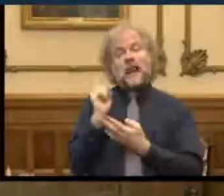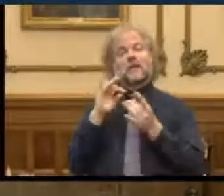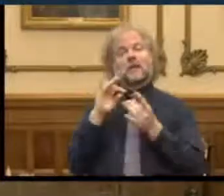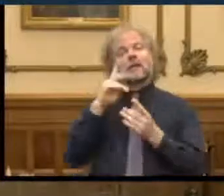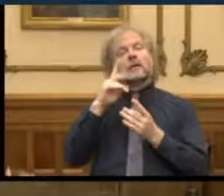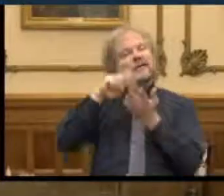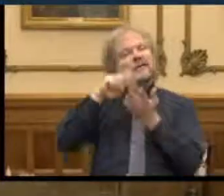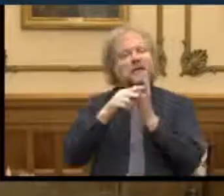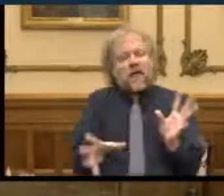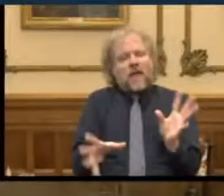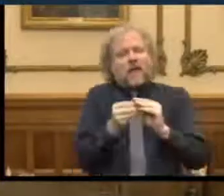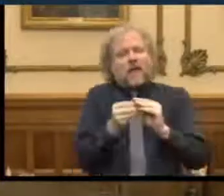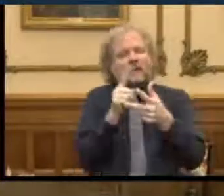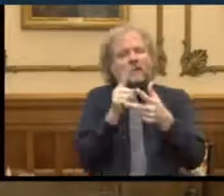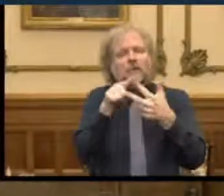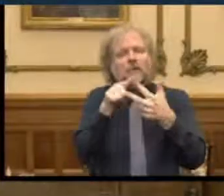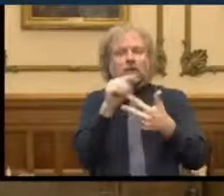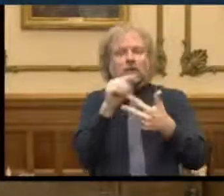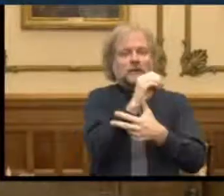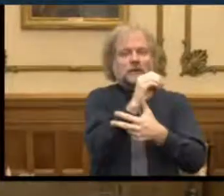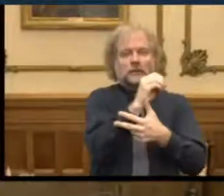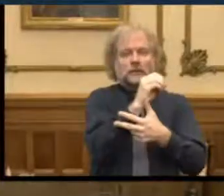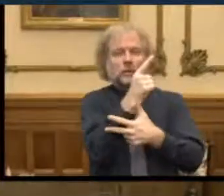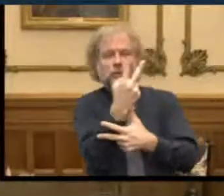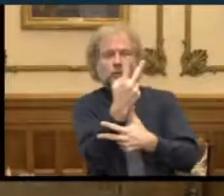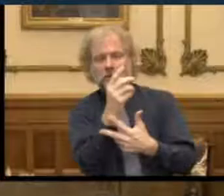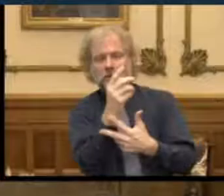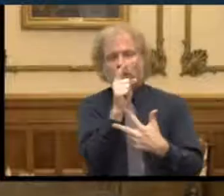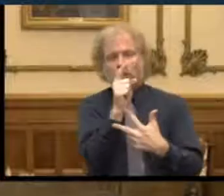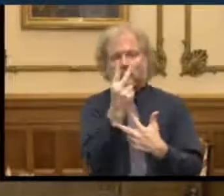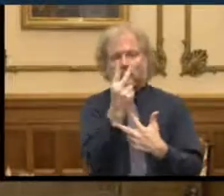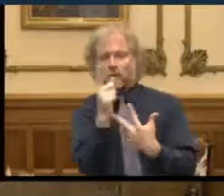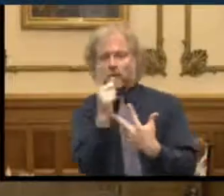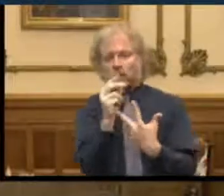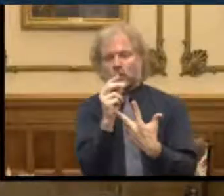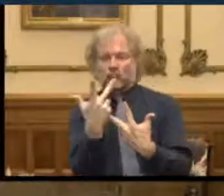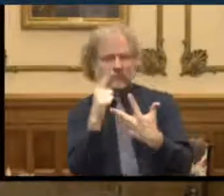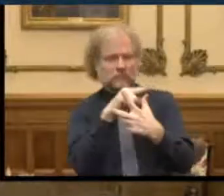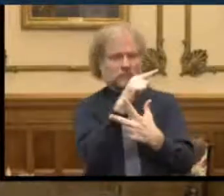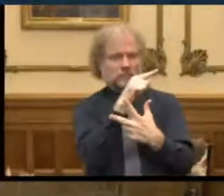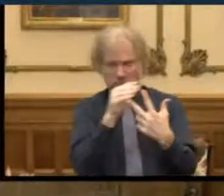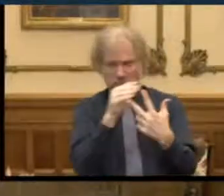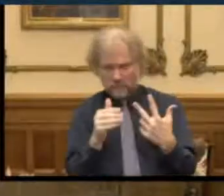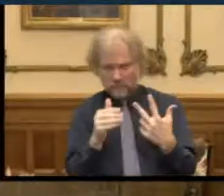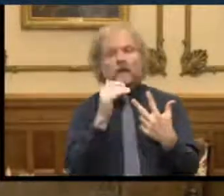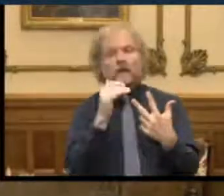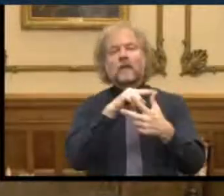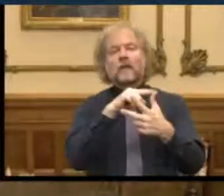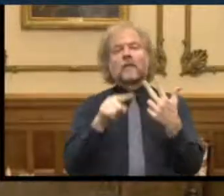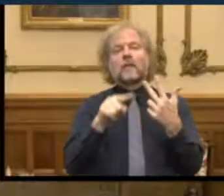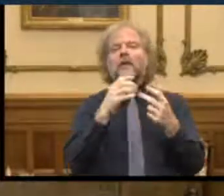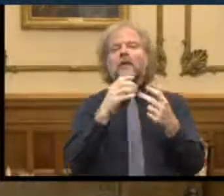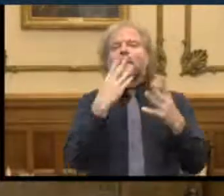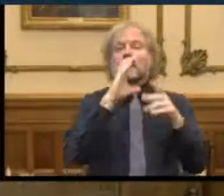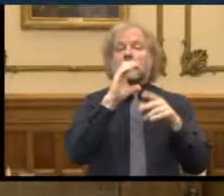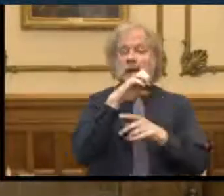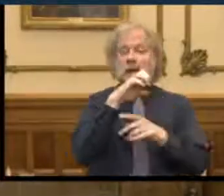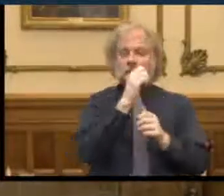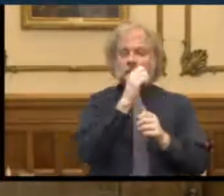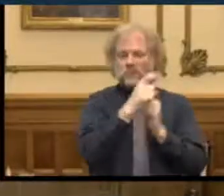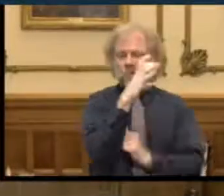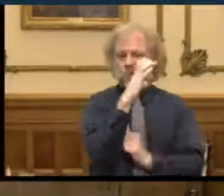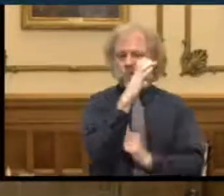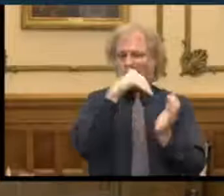by an average of scores of 0 to 3 that would be assigned for 3 metrics. Those were the number of new cases per